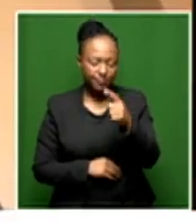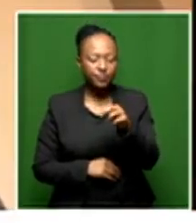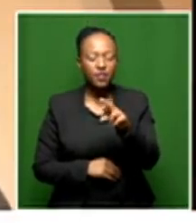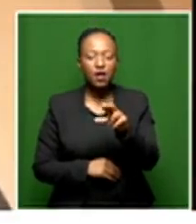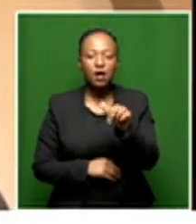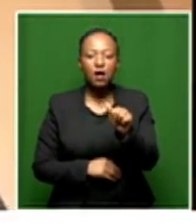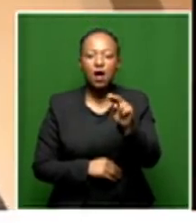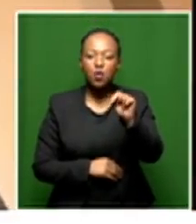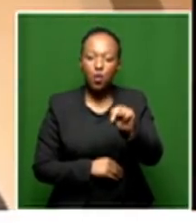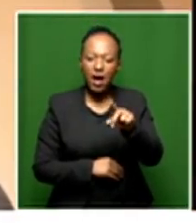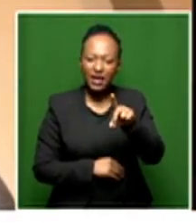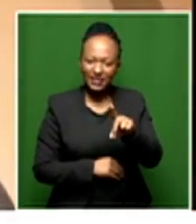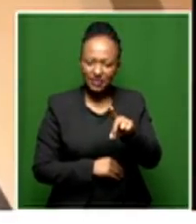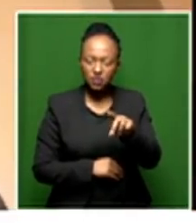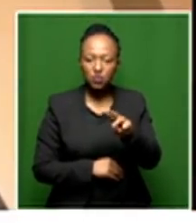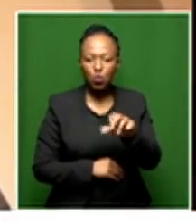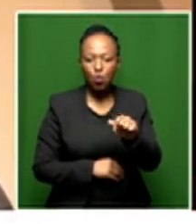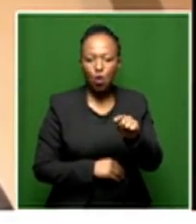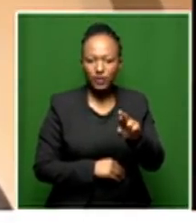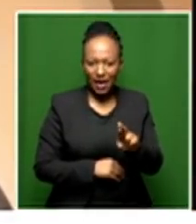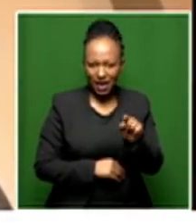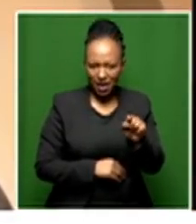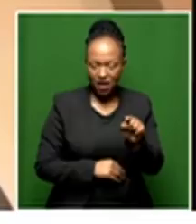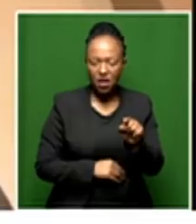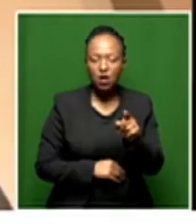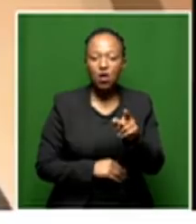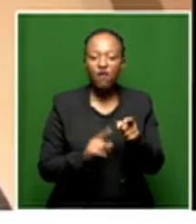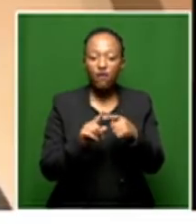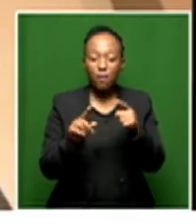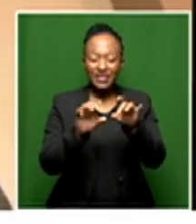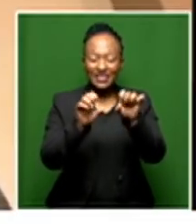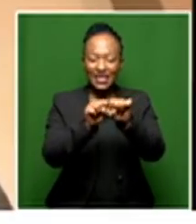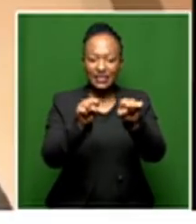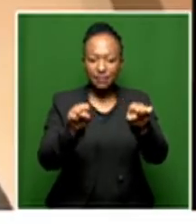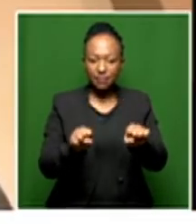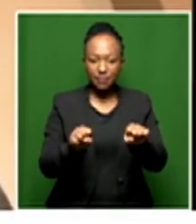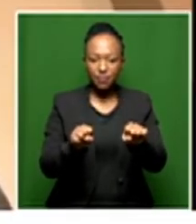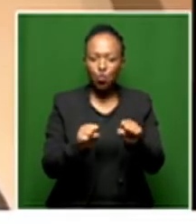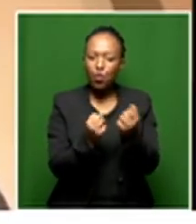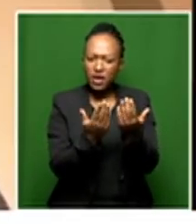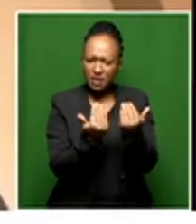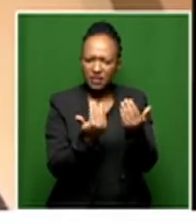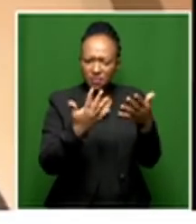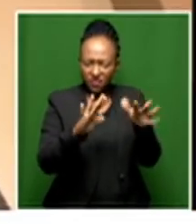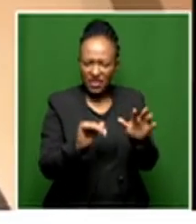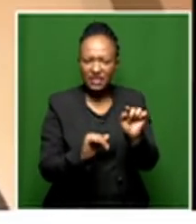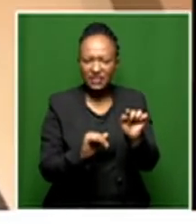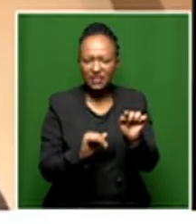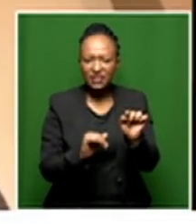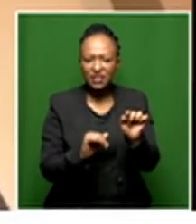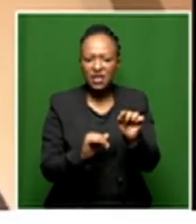inception, I think with the design of the system, these are things that were anticipated. If you look